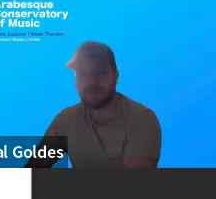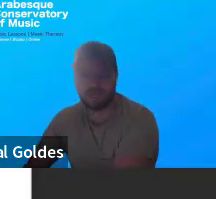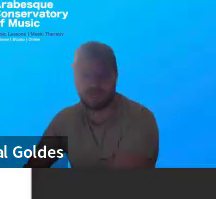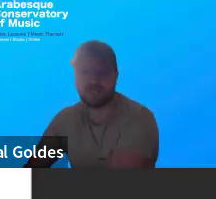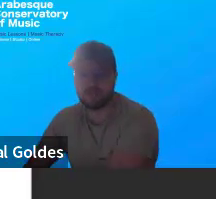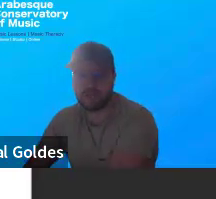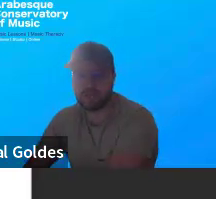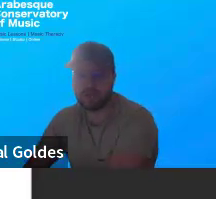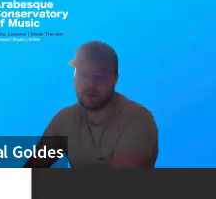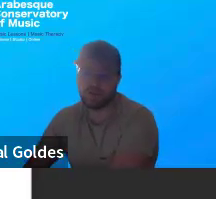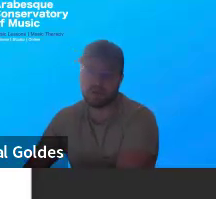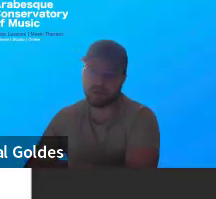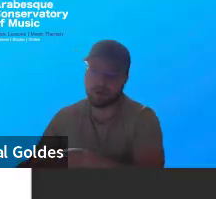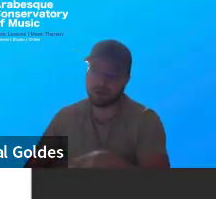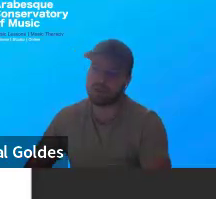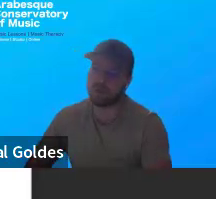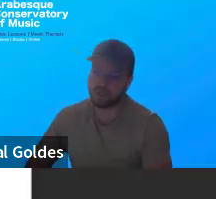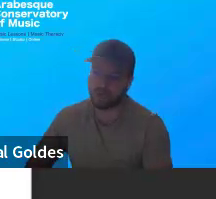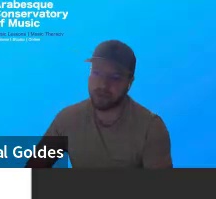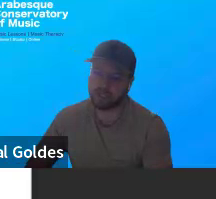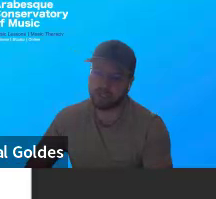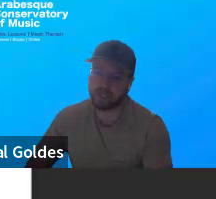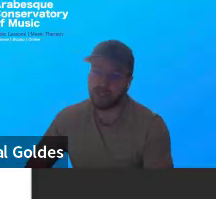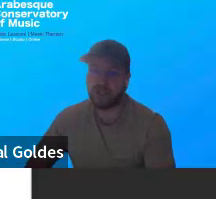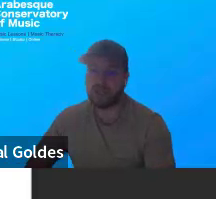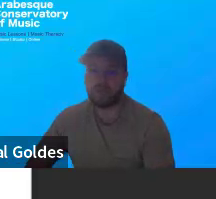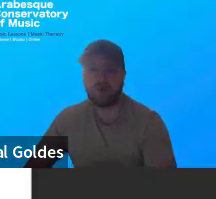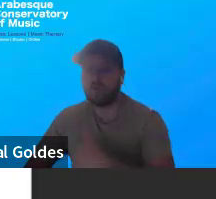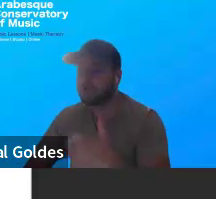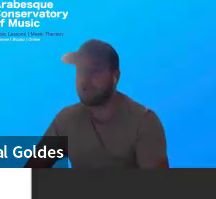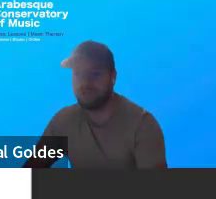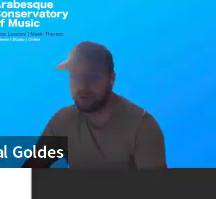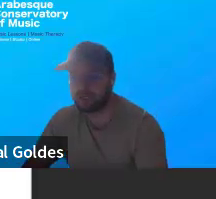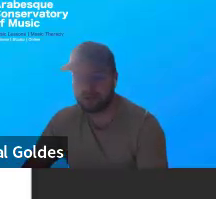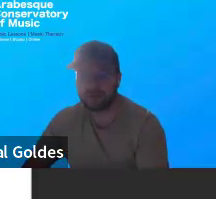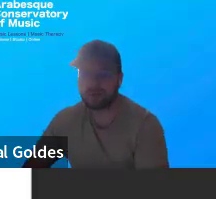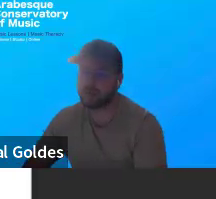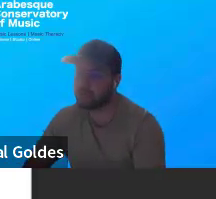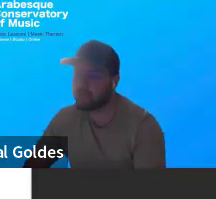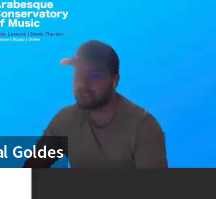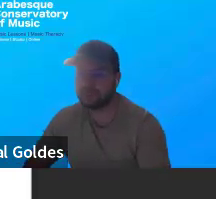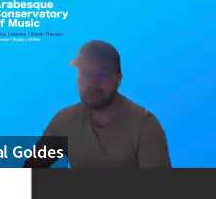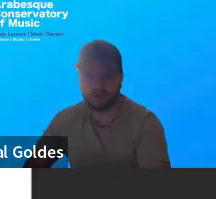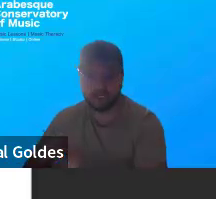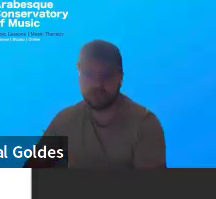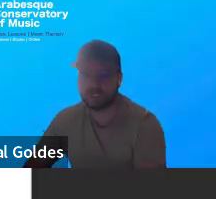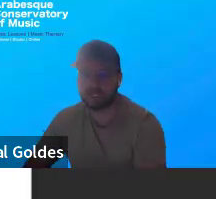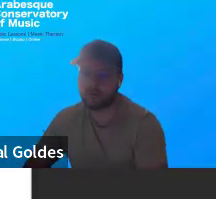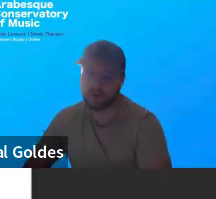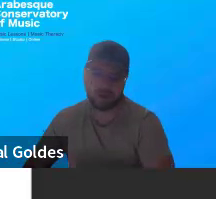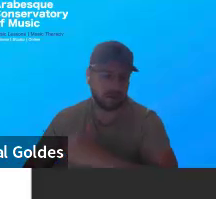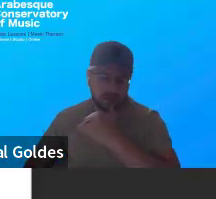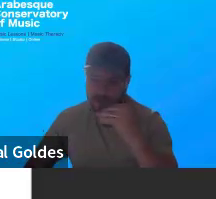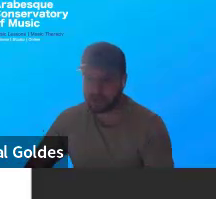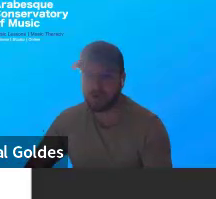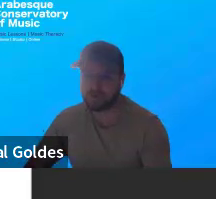the referral link is submitted, it automatically goes to our database, and we always call the family. So it goes to our database, our team sees